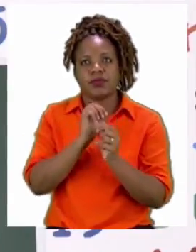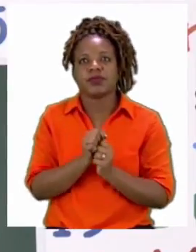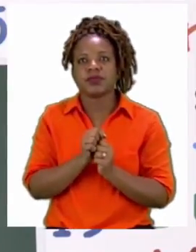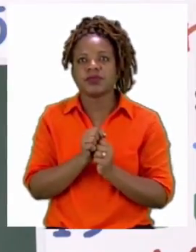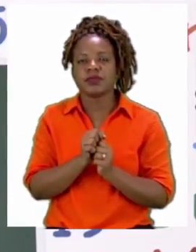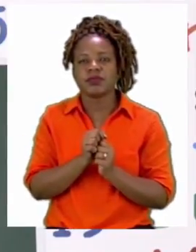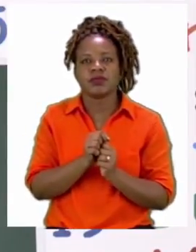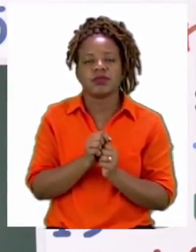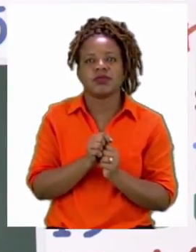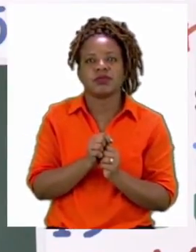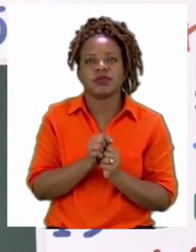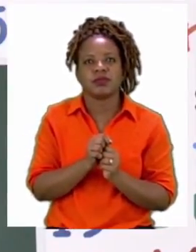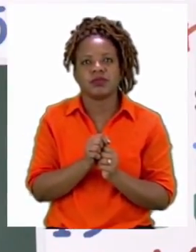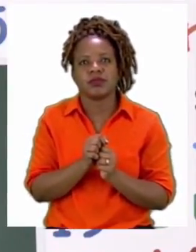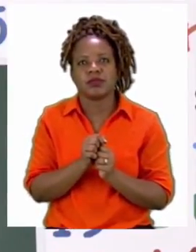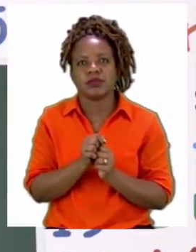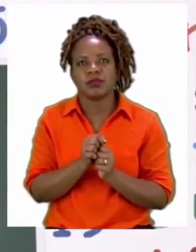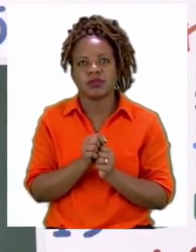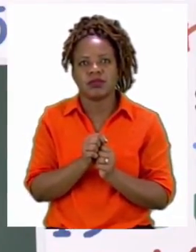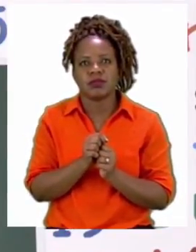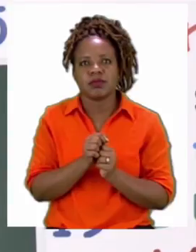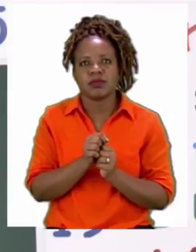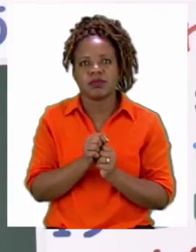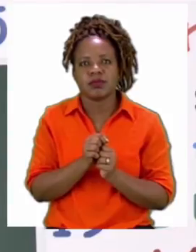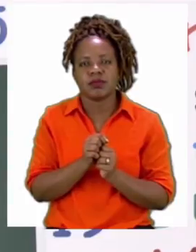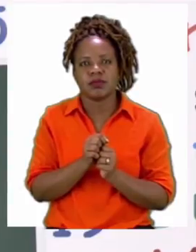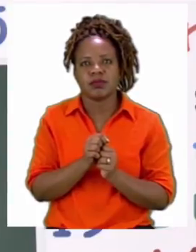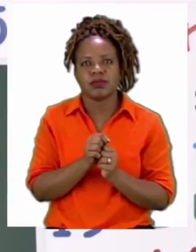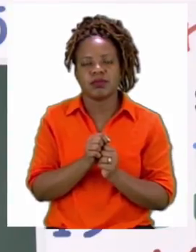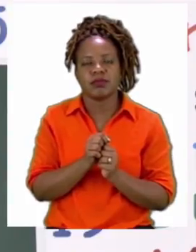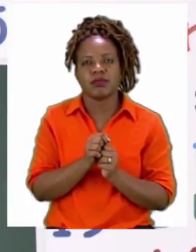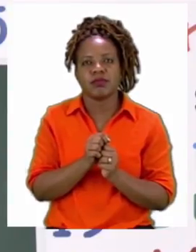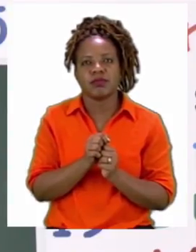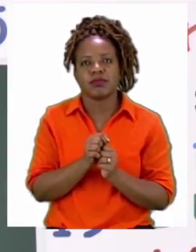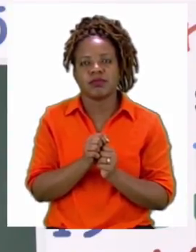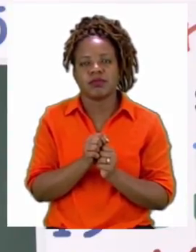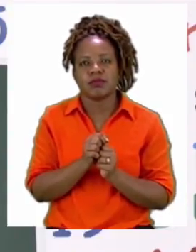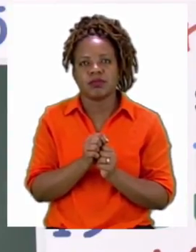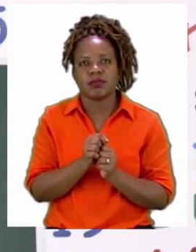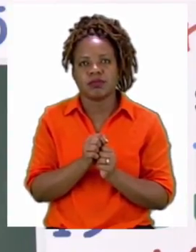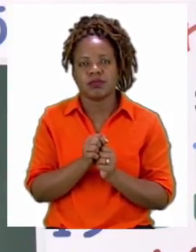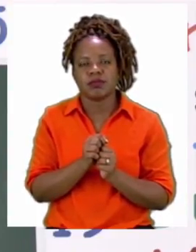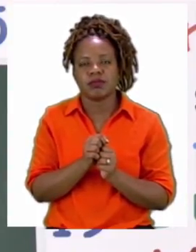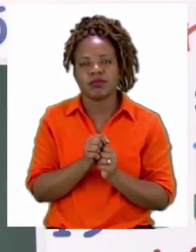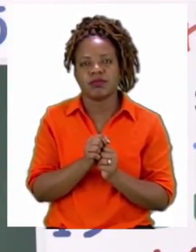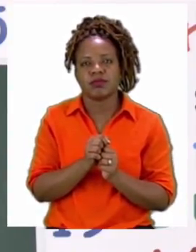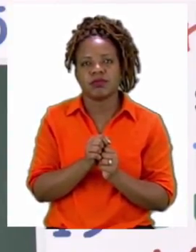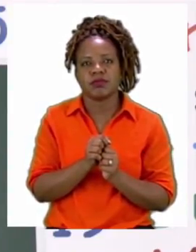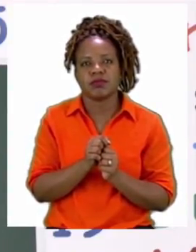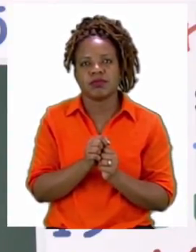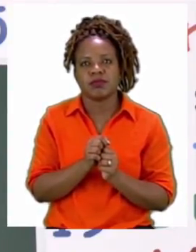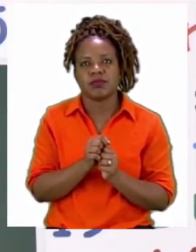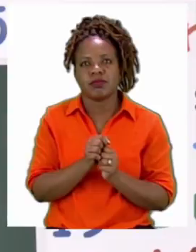the 1, and then we keep the 5. And Mr. Tens will say, okay, give me the